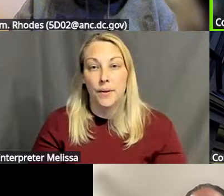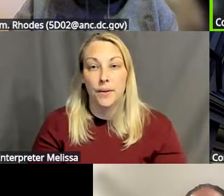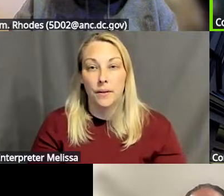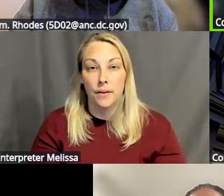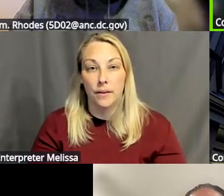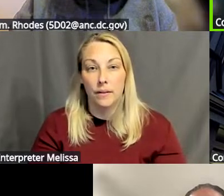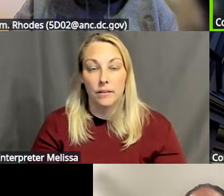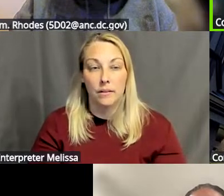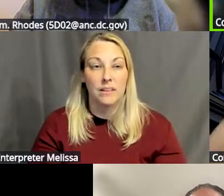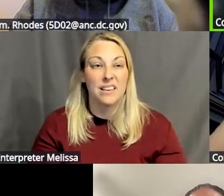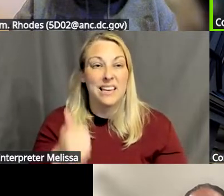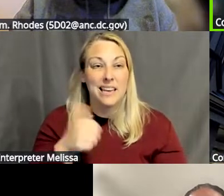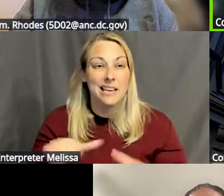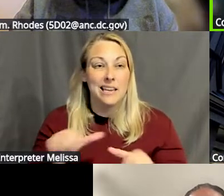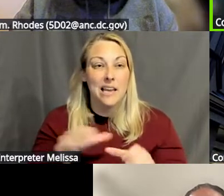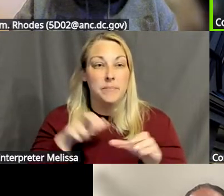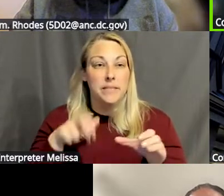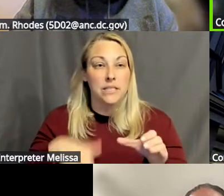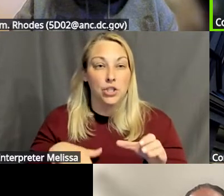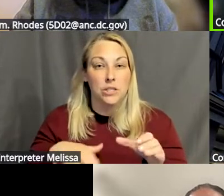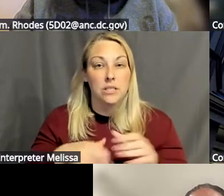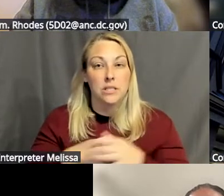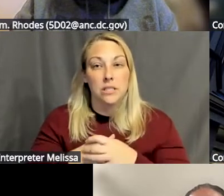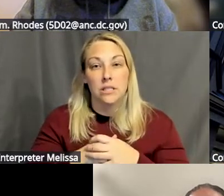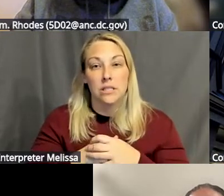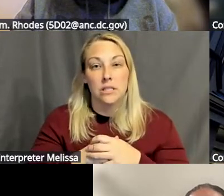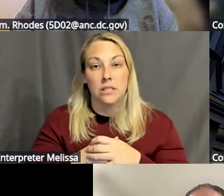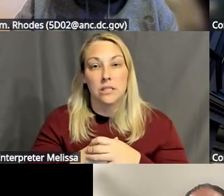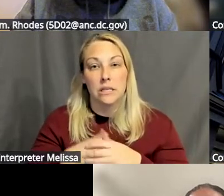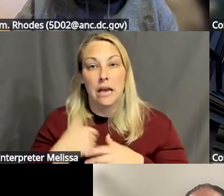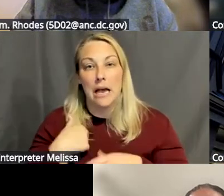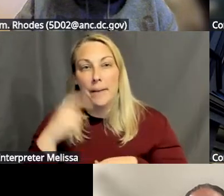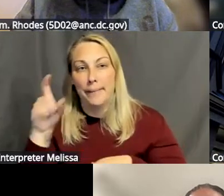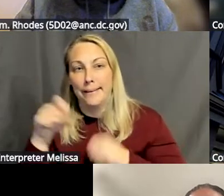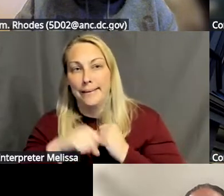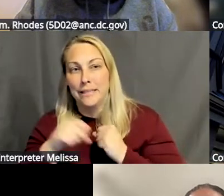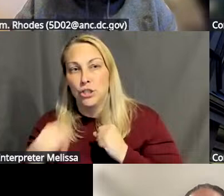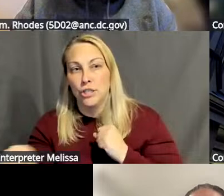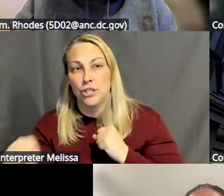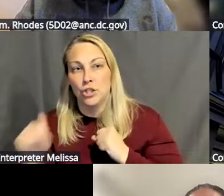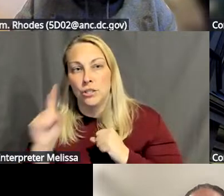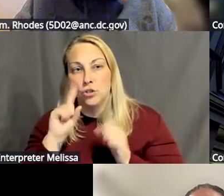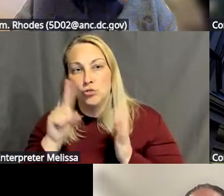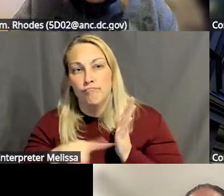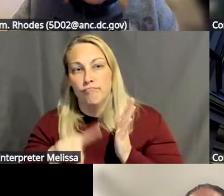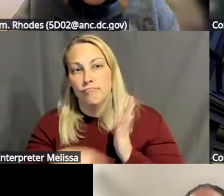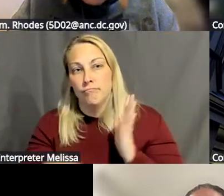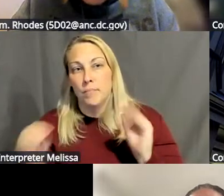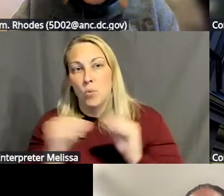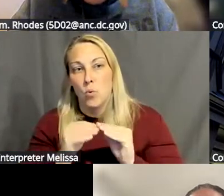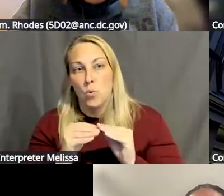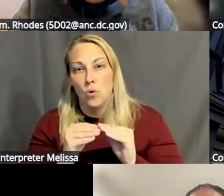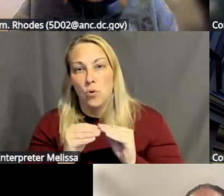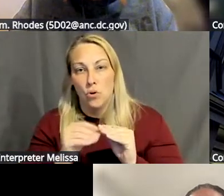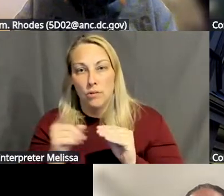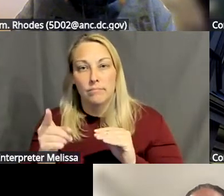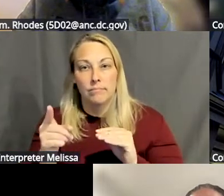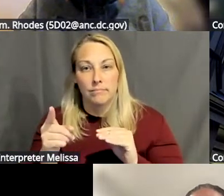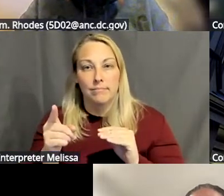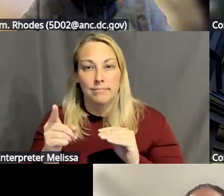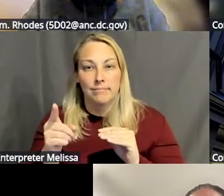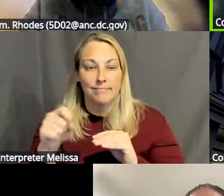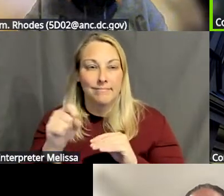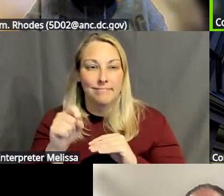And any abstentions? I'm gonna need an extension. I need to look into it. Abstention?